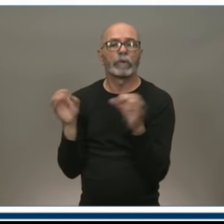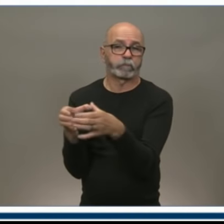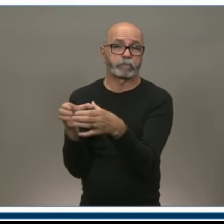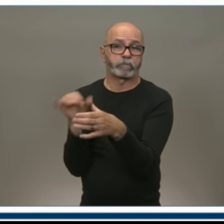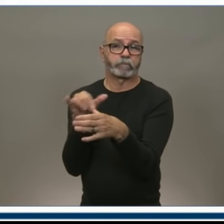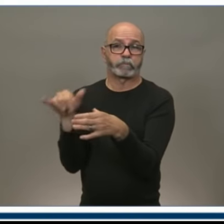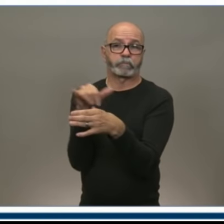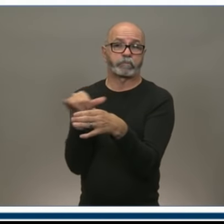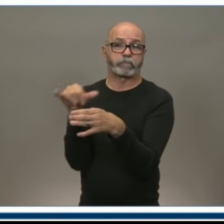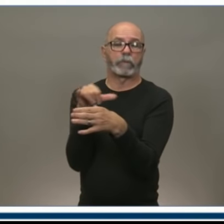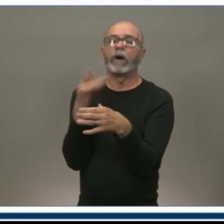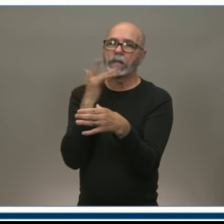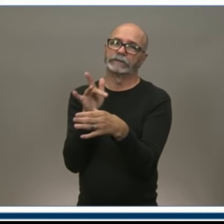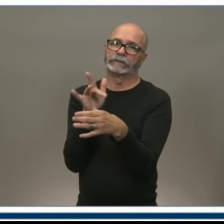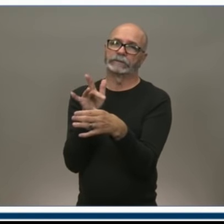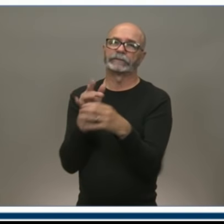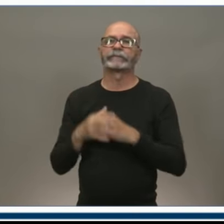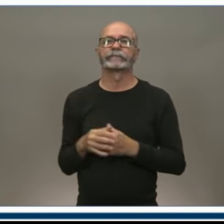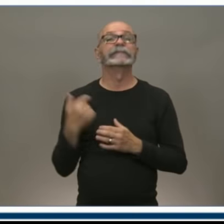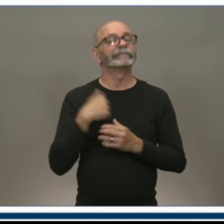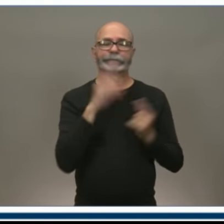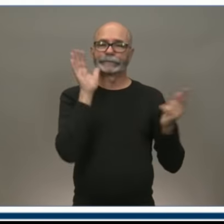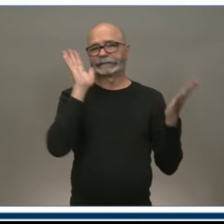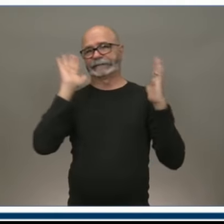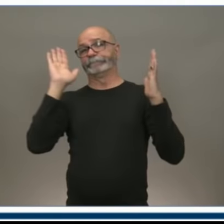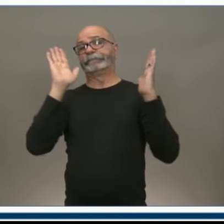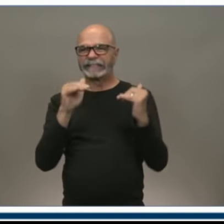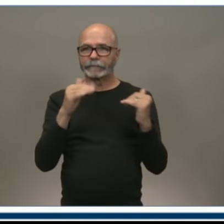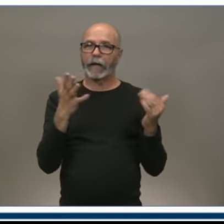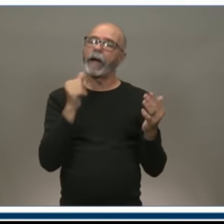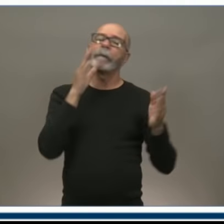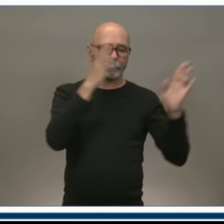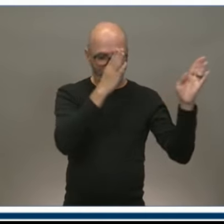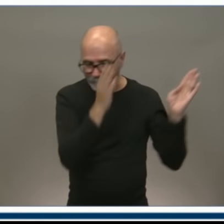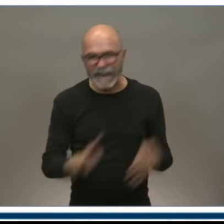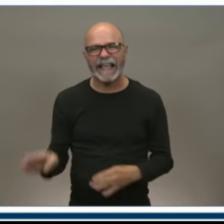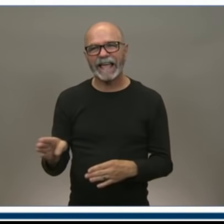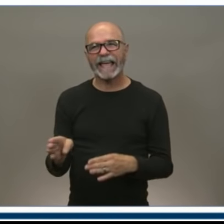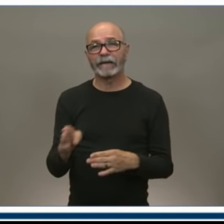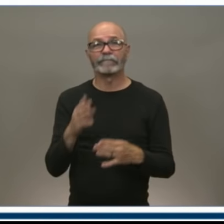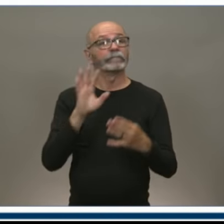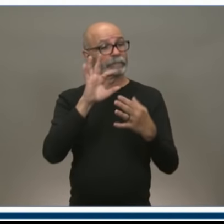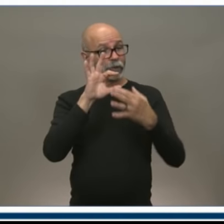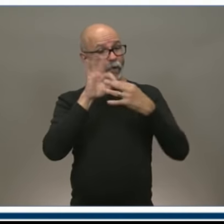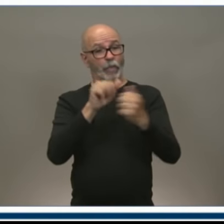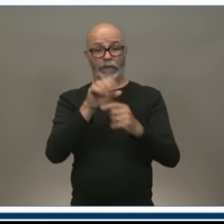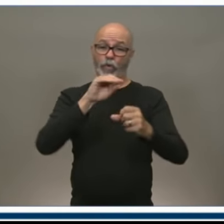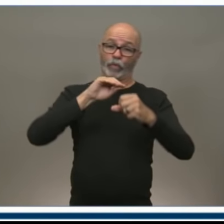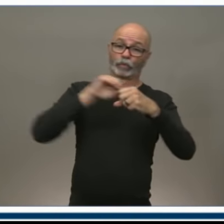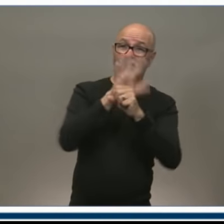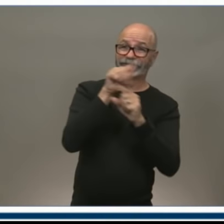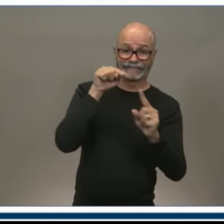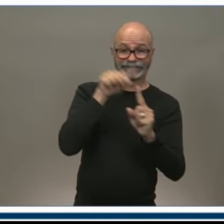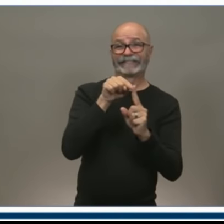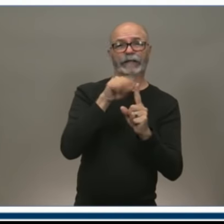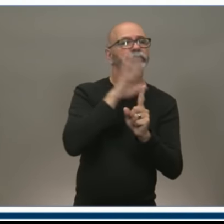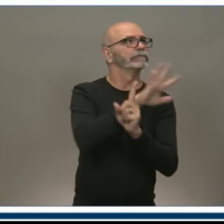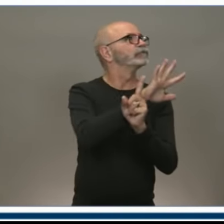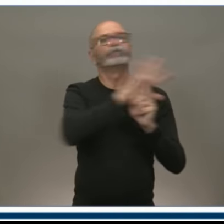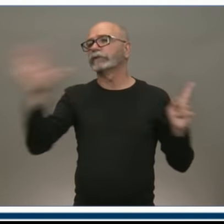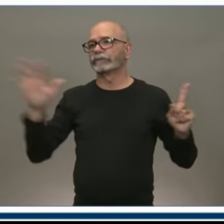This is what we expect and what we are planning for, that we were with COVID all around us in other parts of Canada outside the